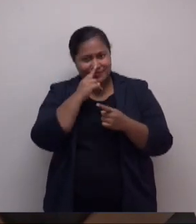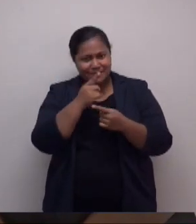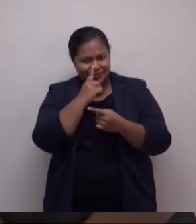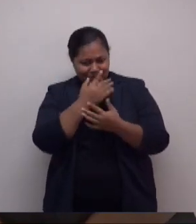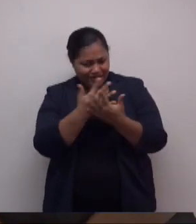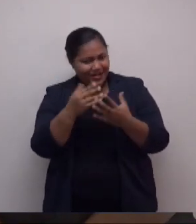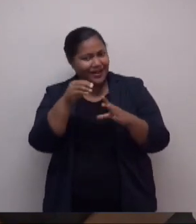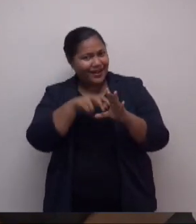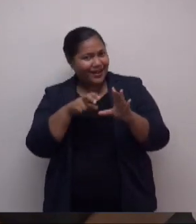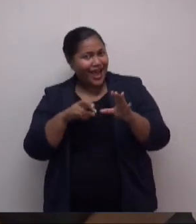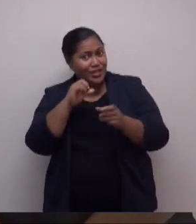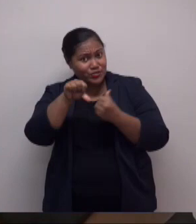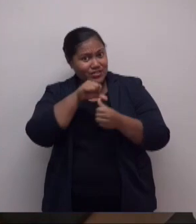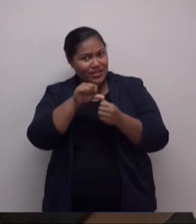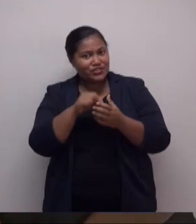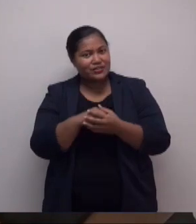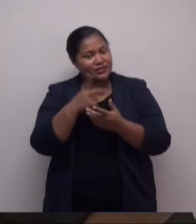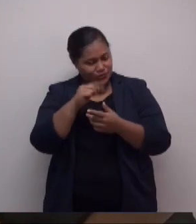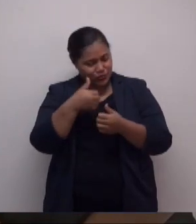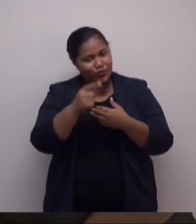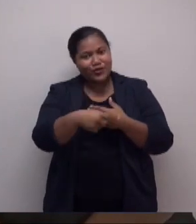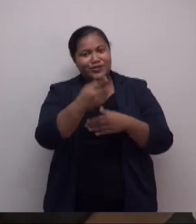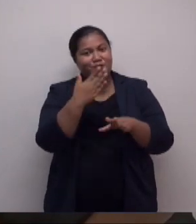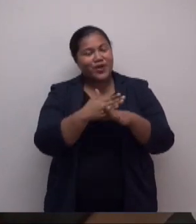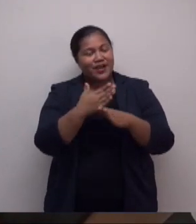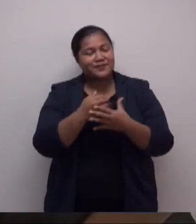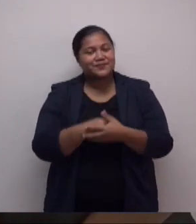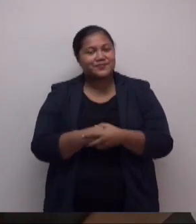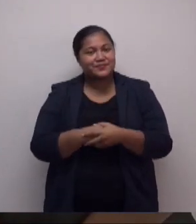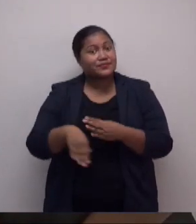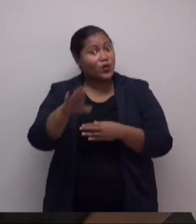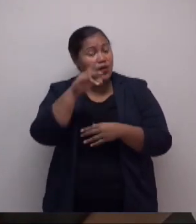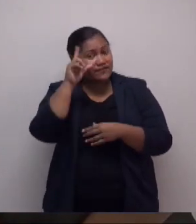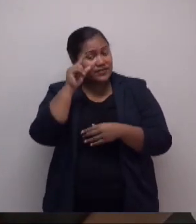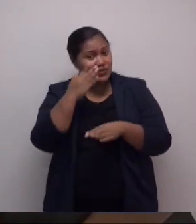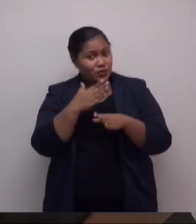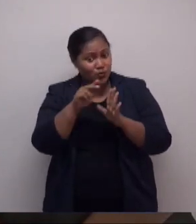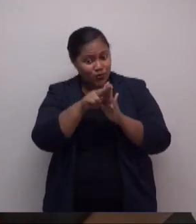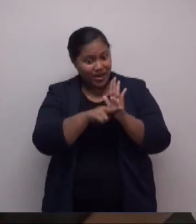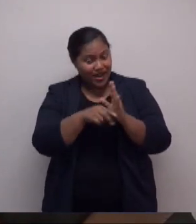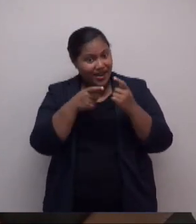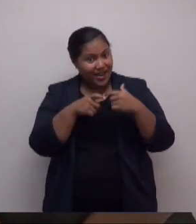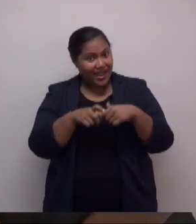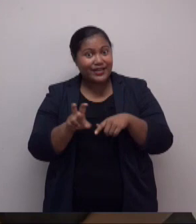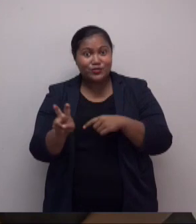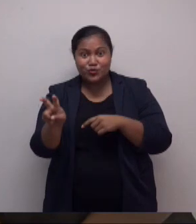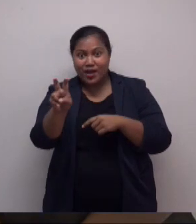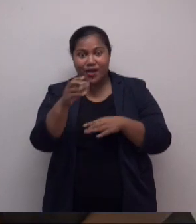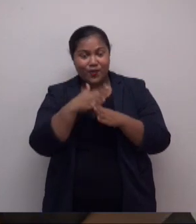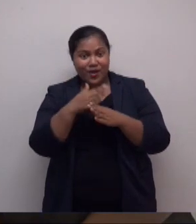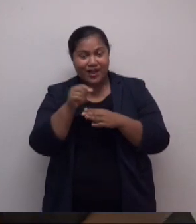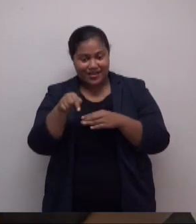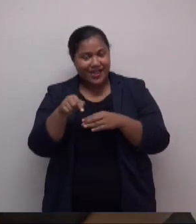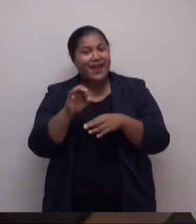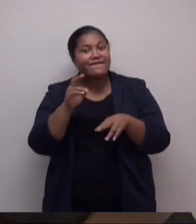or APEX, to show for it. Every Fijian hotel and tour operator in Fiji will